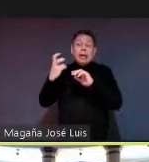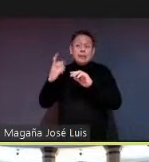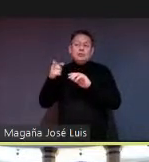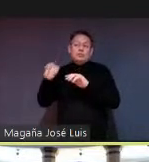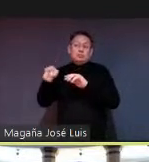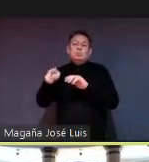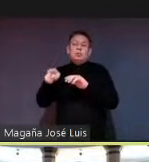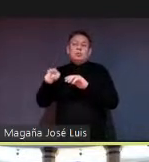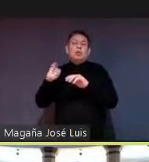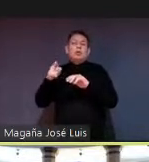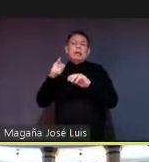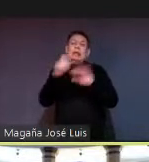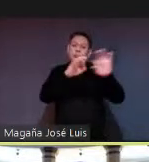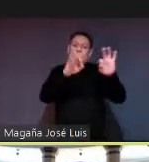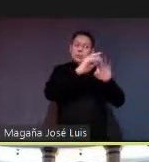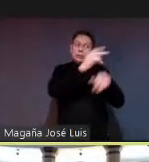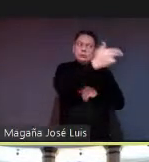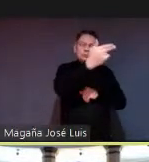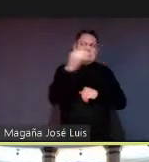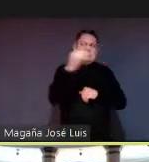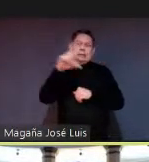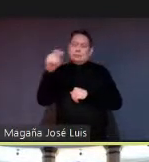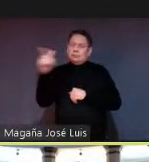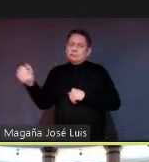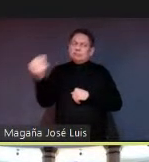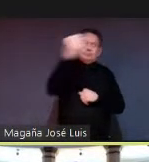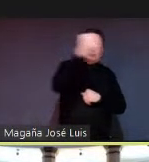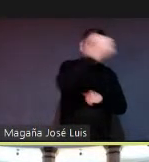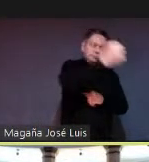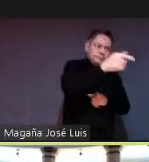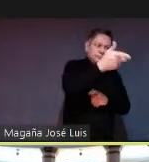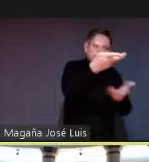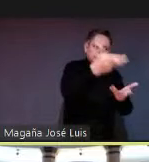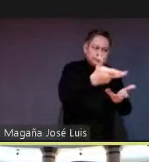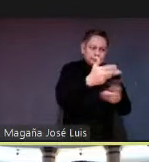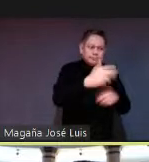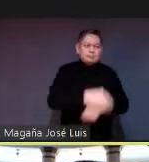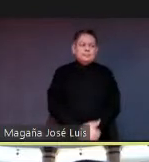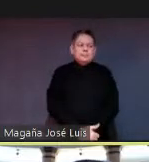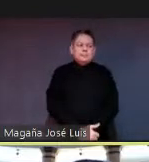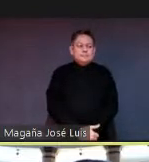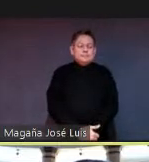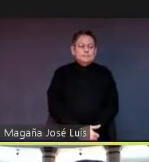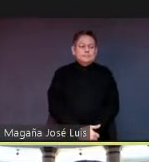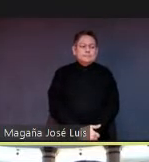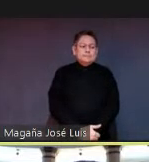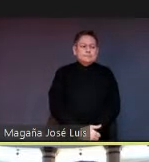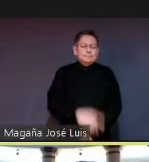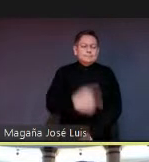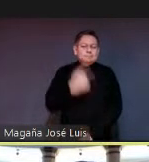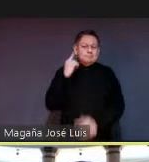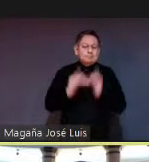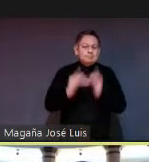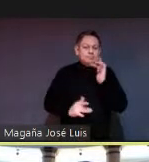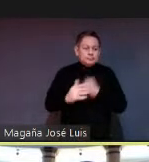can learn clinically. Then we started preparing the educational material, considering the virtual classroom,